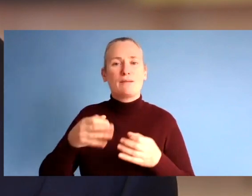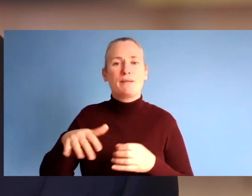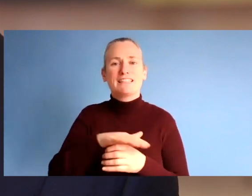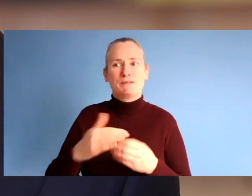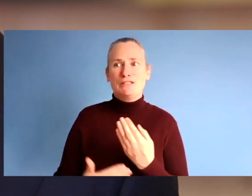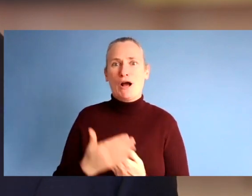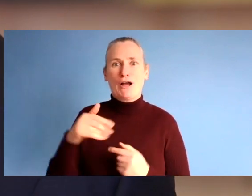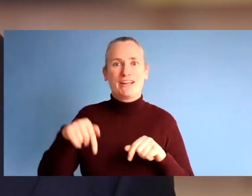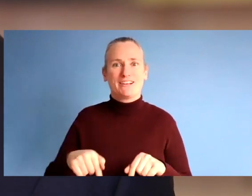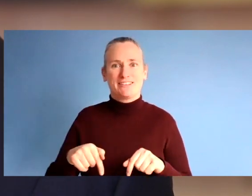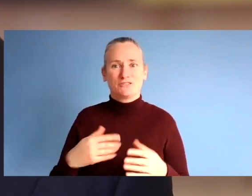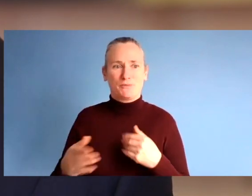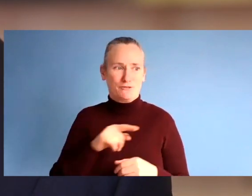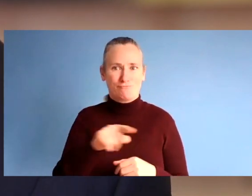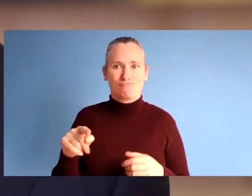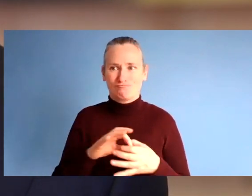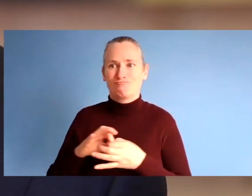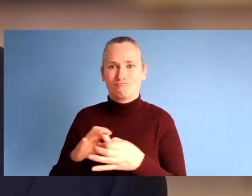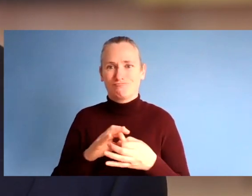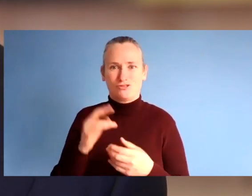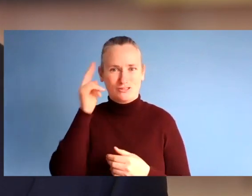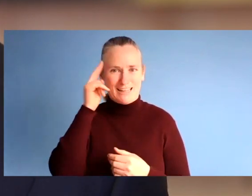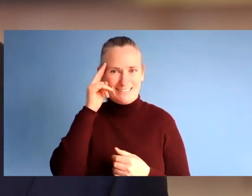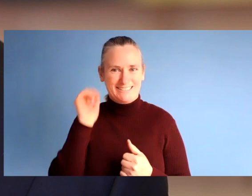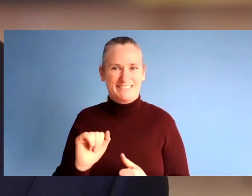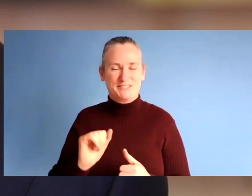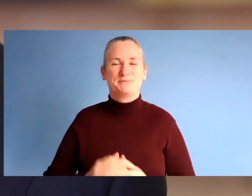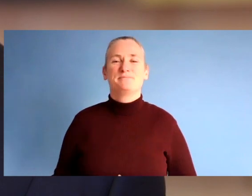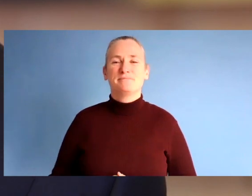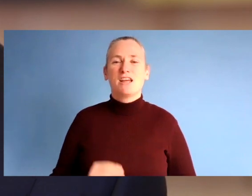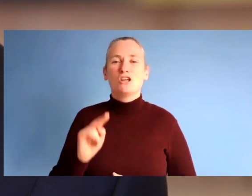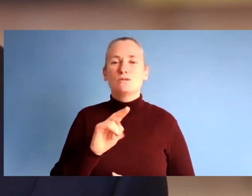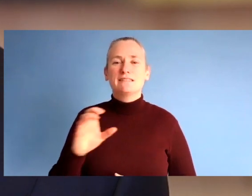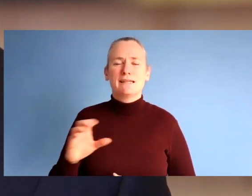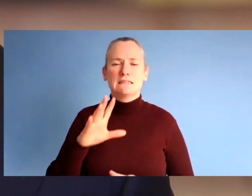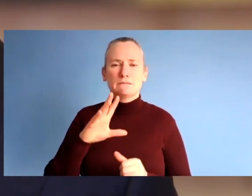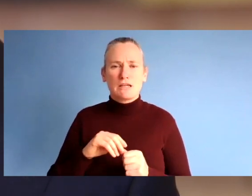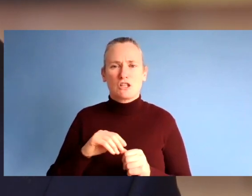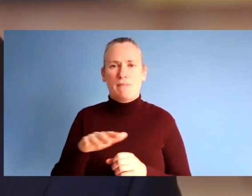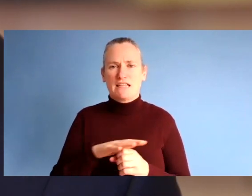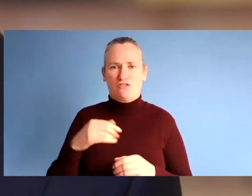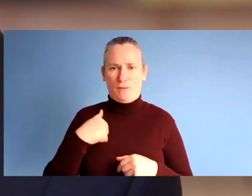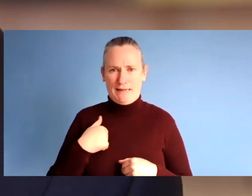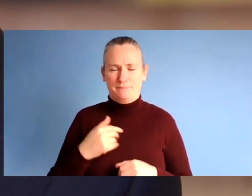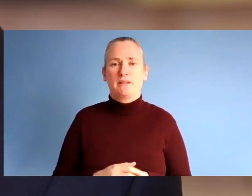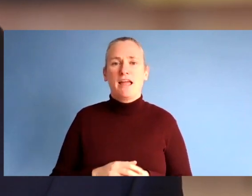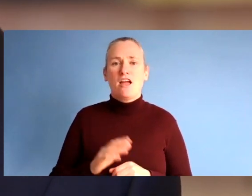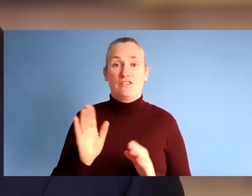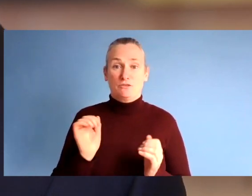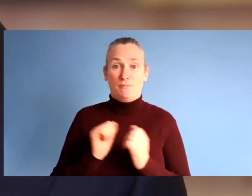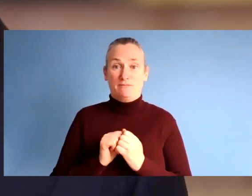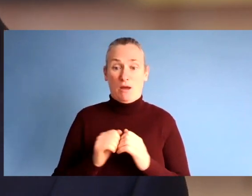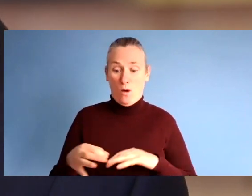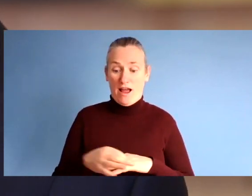in, something which all of us can relate to. UCC is a special place for me. It's where I met Mary, my